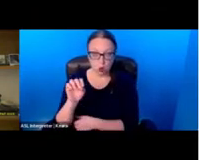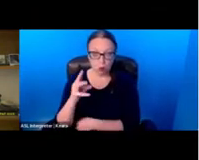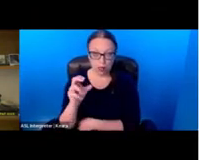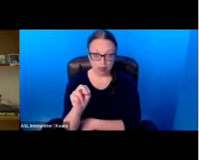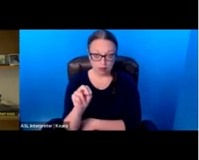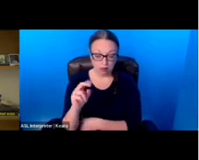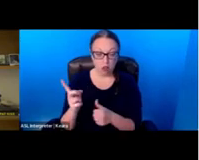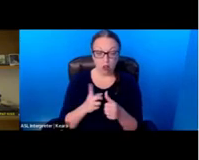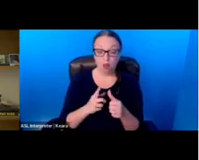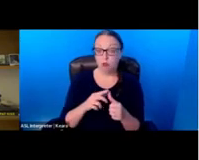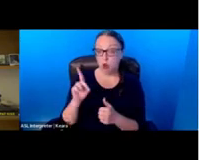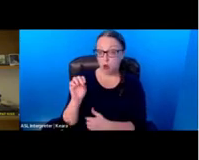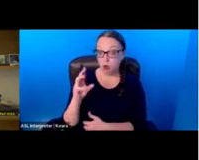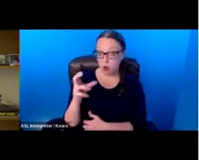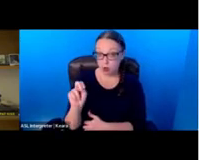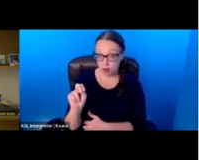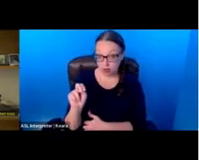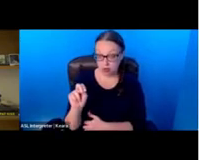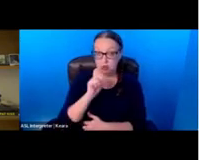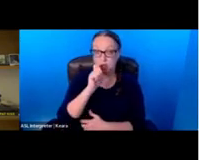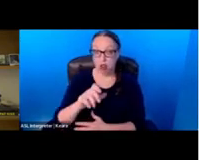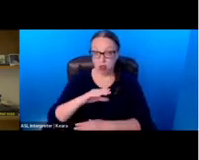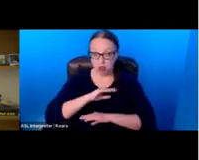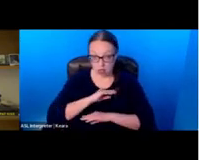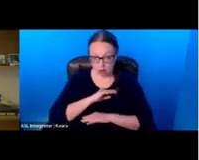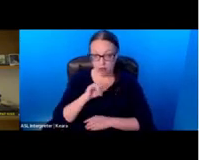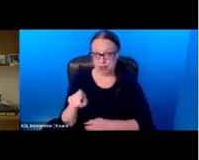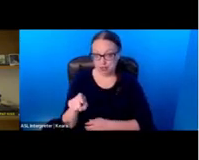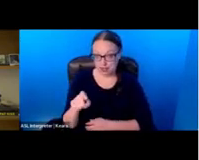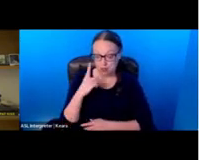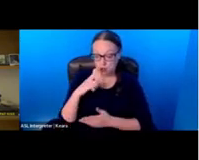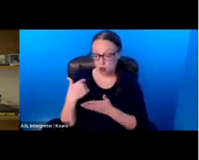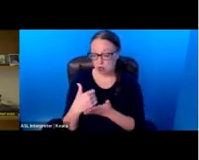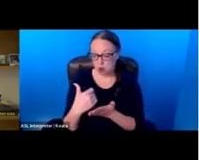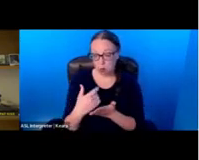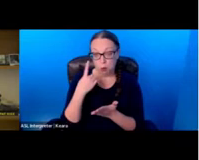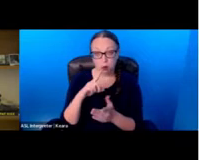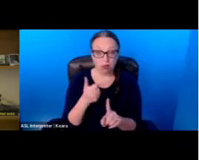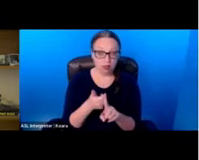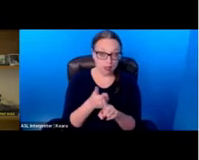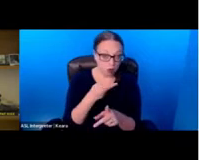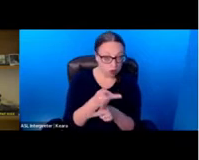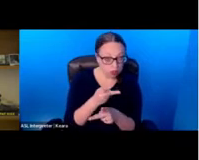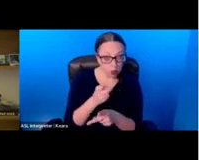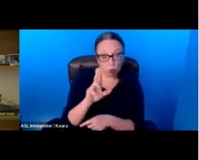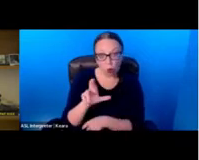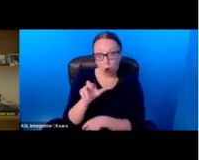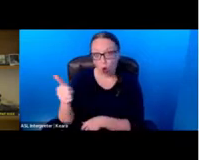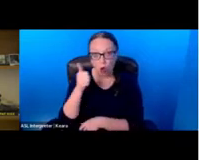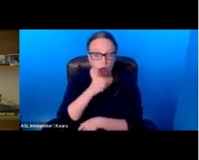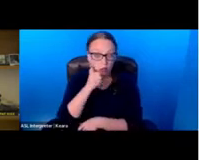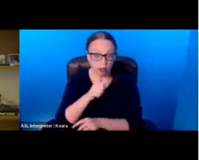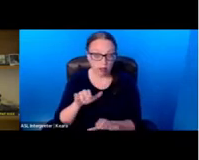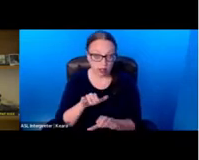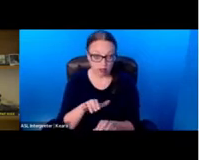domain was unmet need for assistance with self-care or other daily activities.